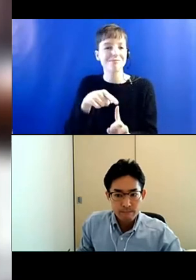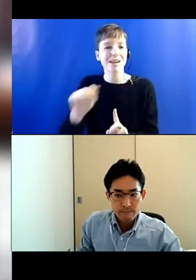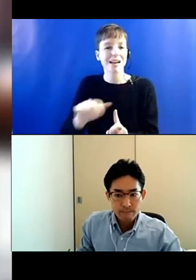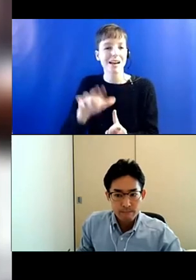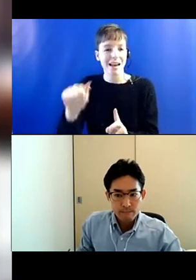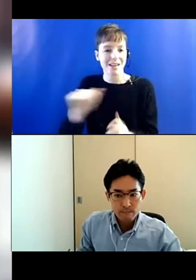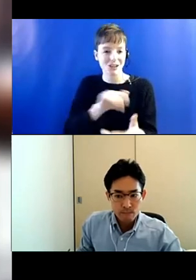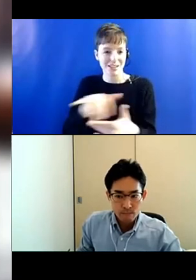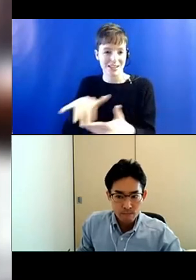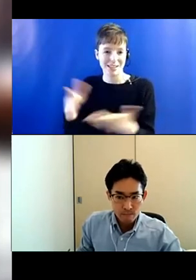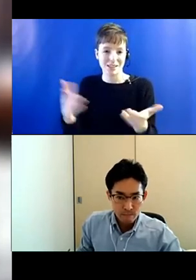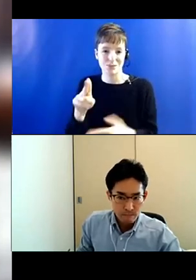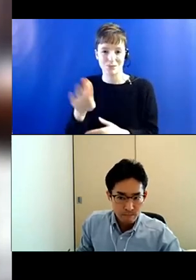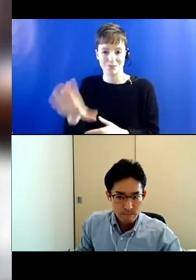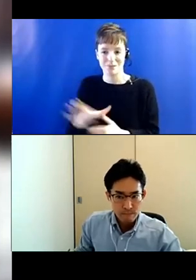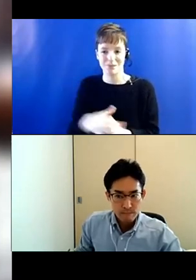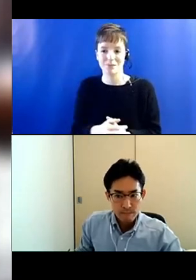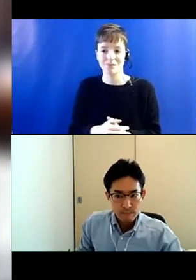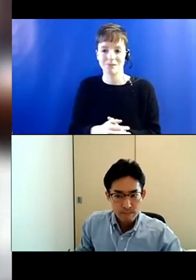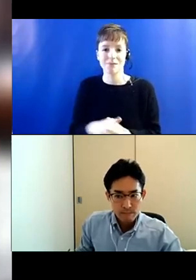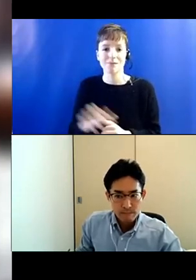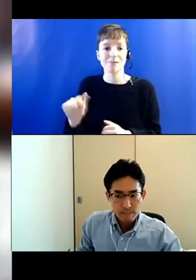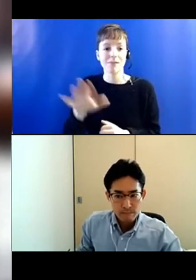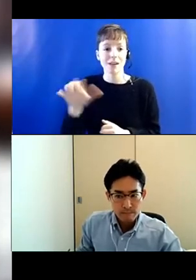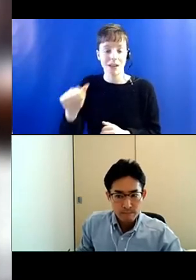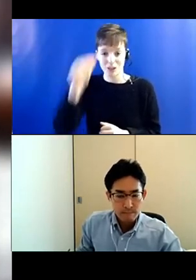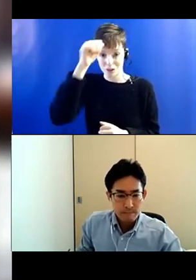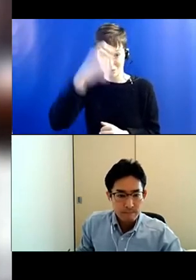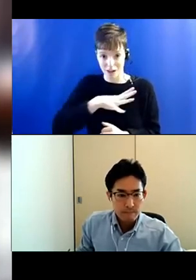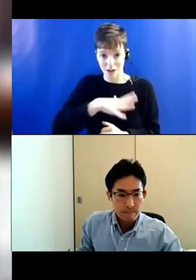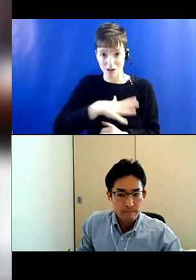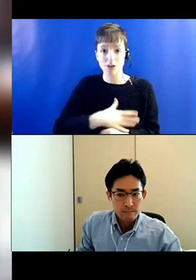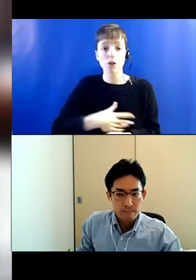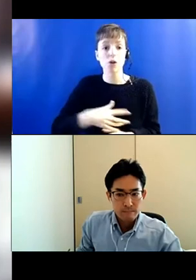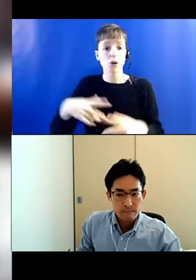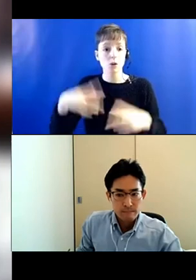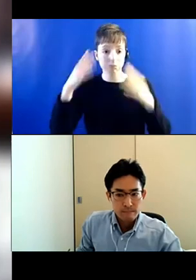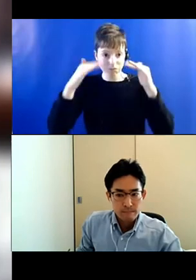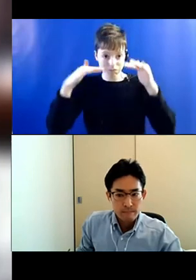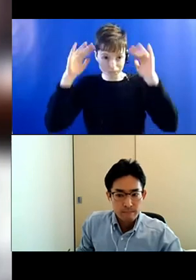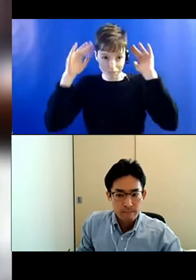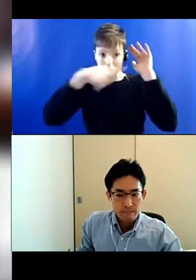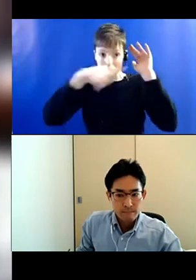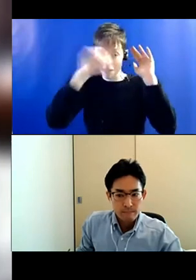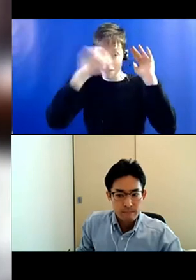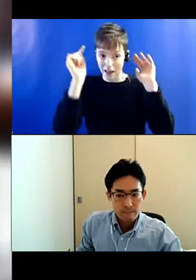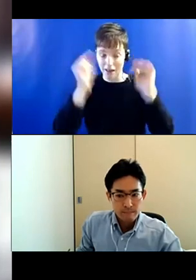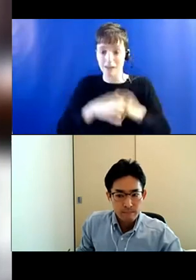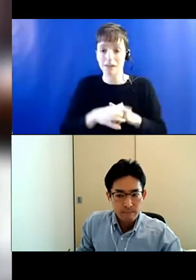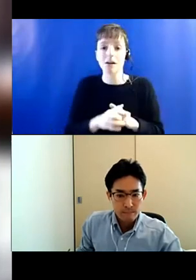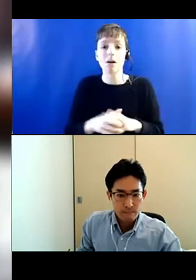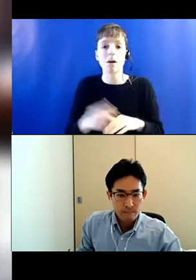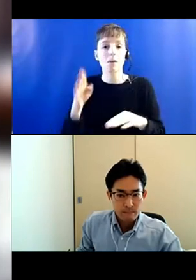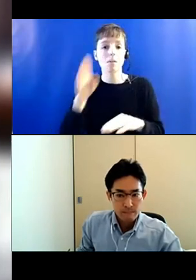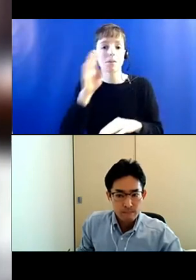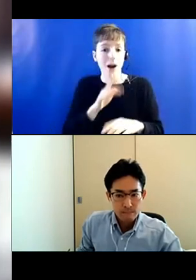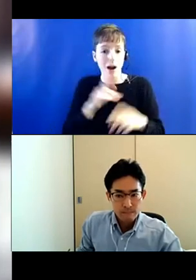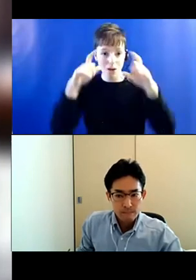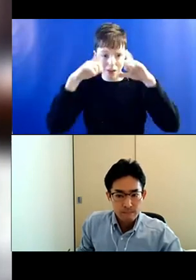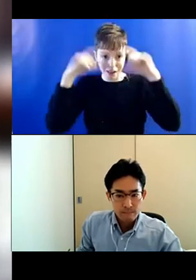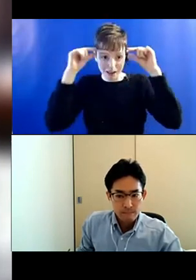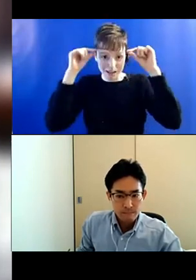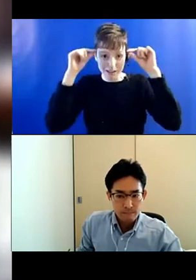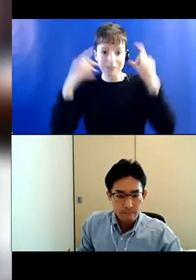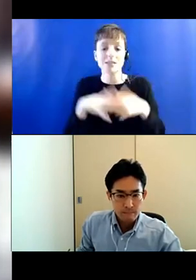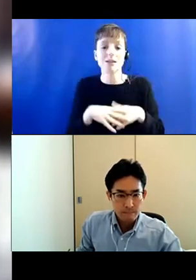I am an Asian man with short black hair. I am wearing brown glasses, a blue Oxford shirt, and